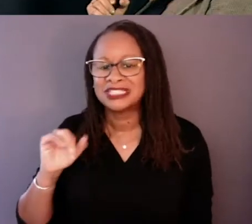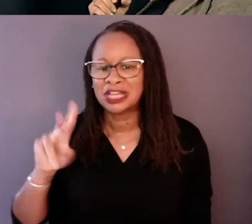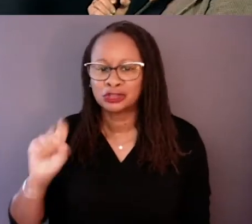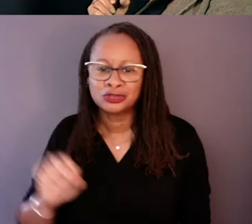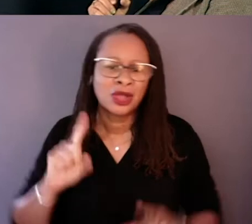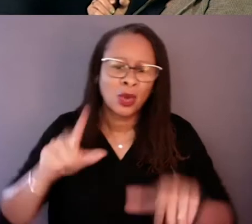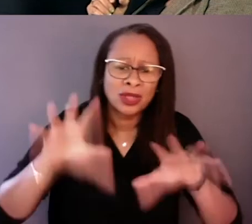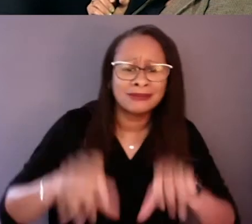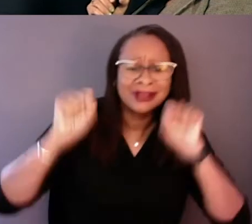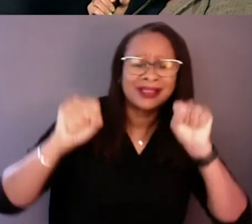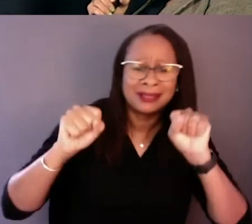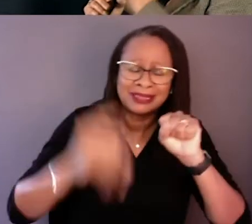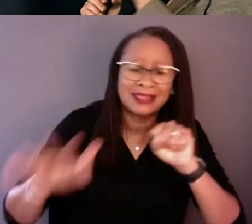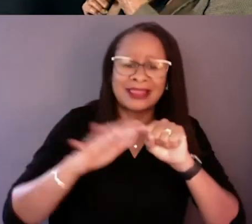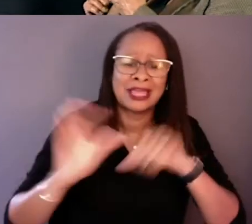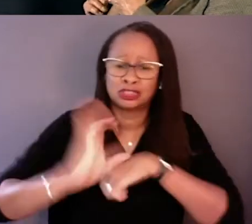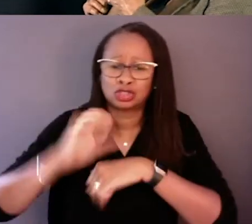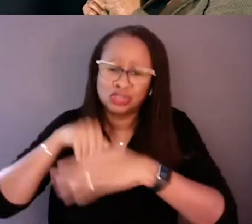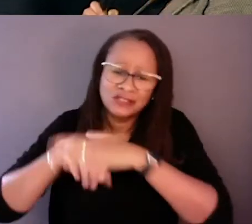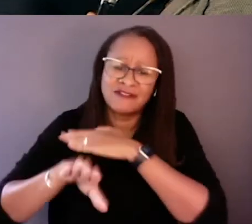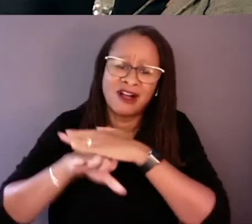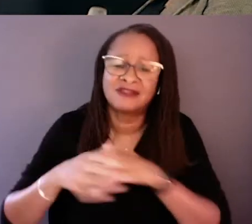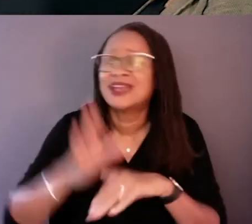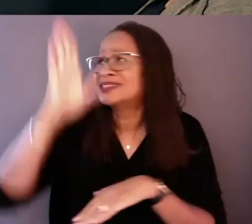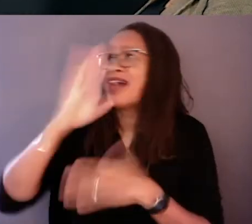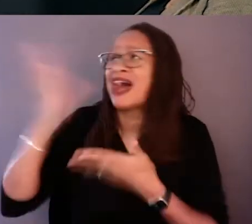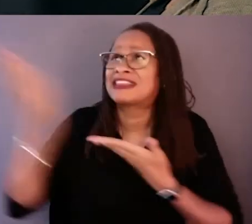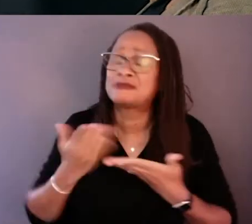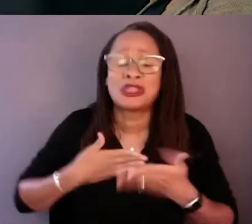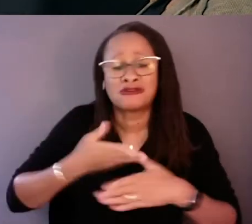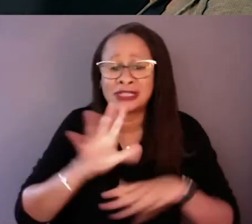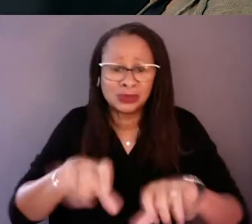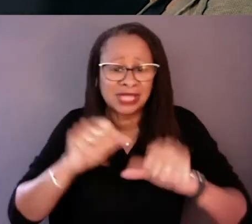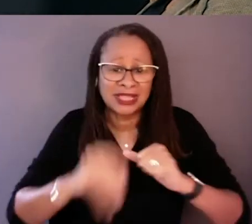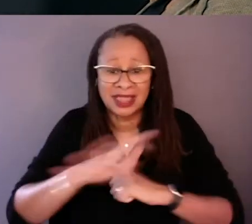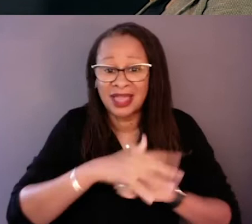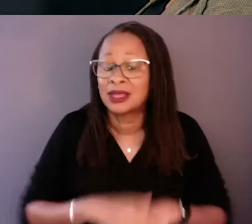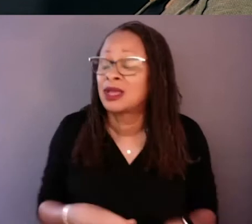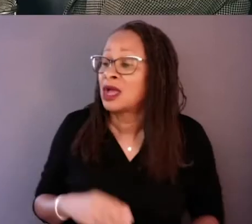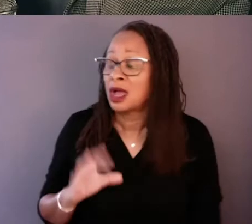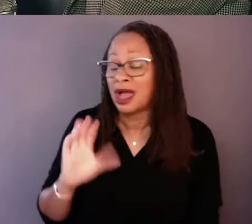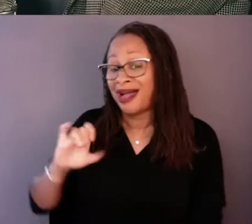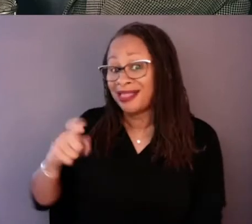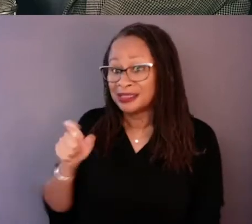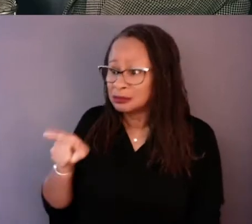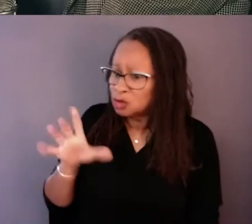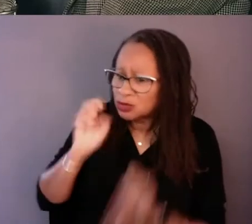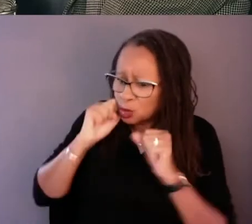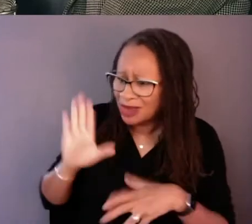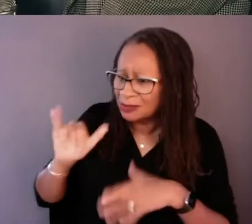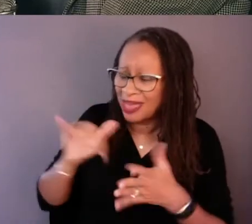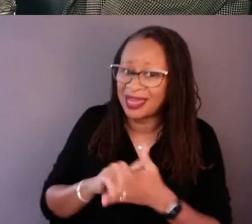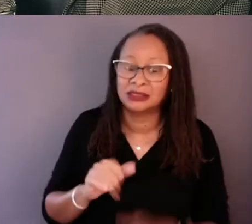gets involved and all that. Were you surprised by that? Yeah, I was really taken aback when I